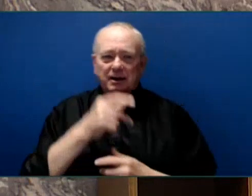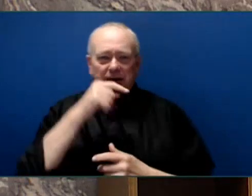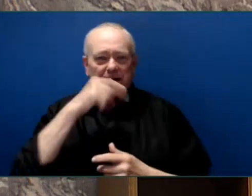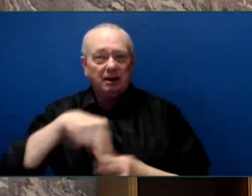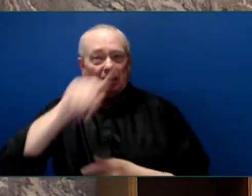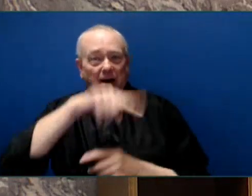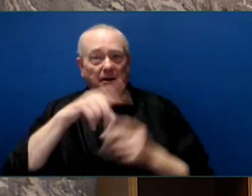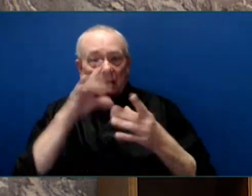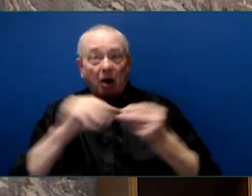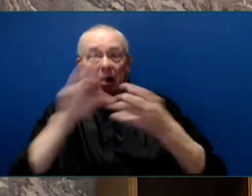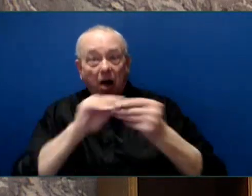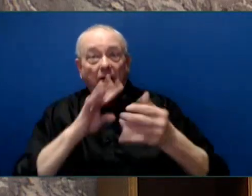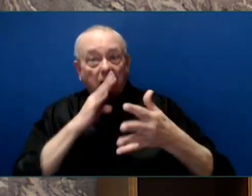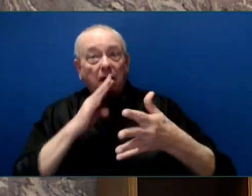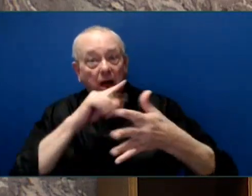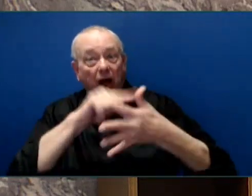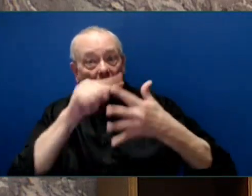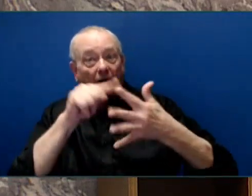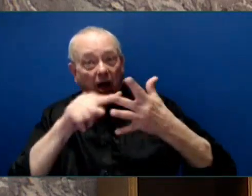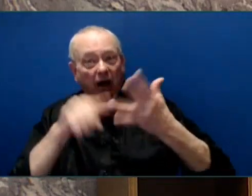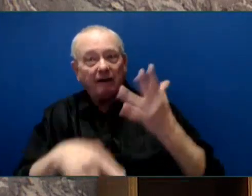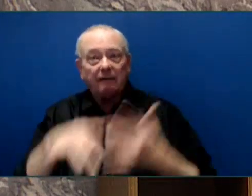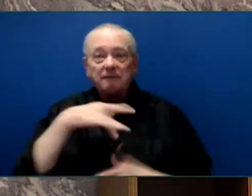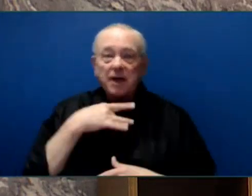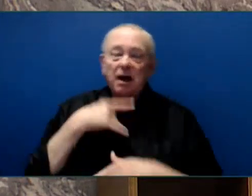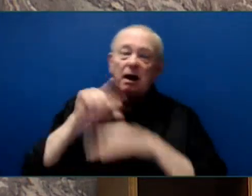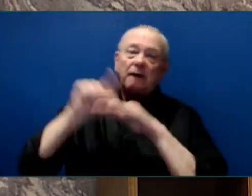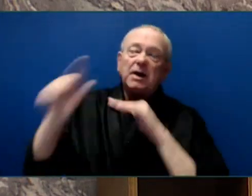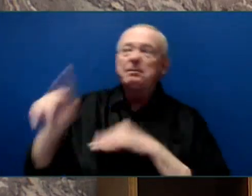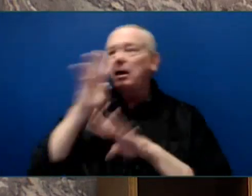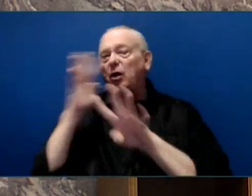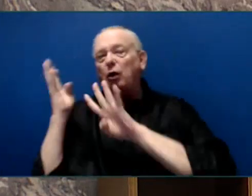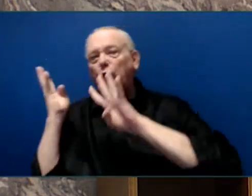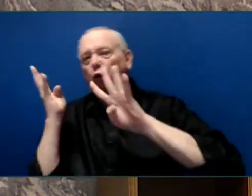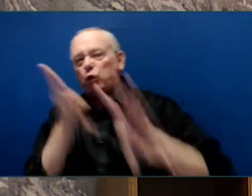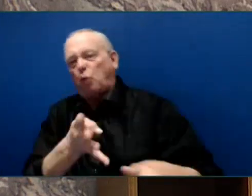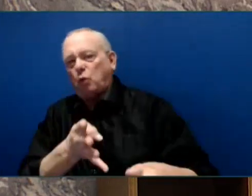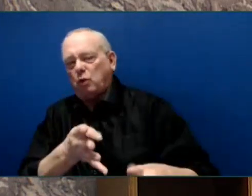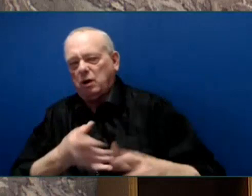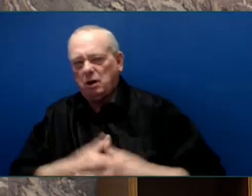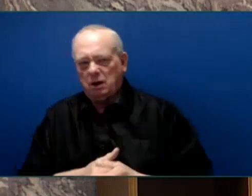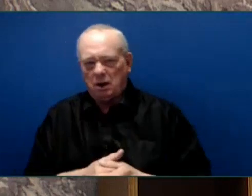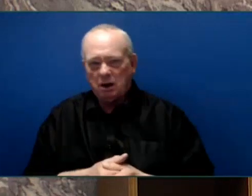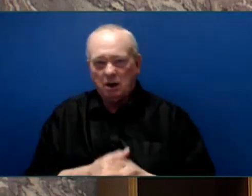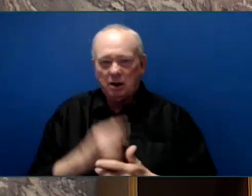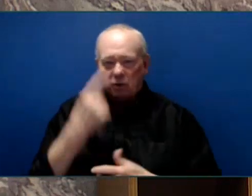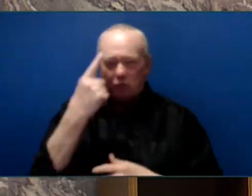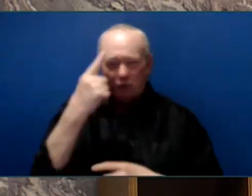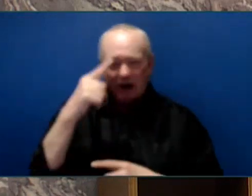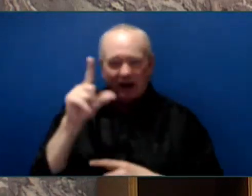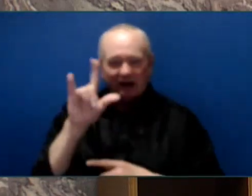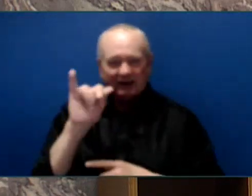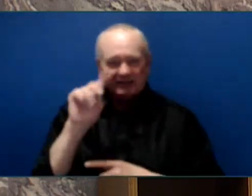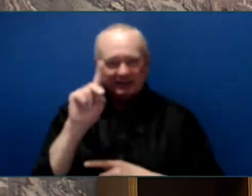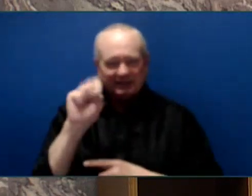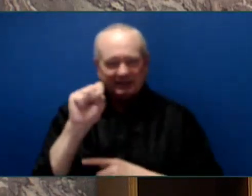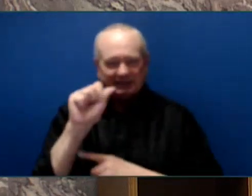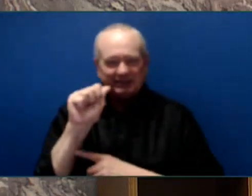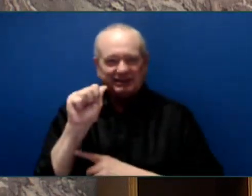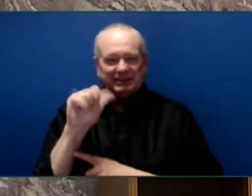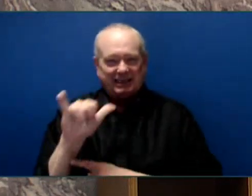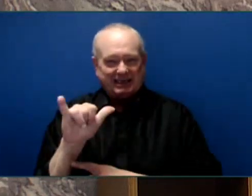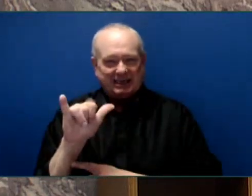them in this dire situation. Langford resident Lisa Foxall says, and I quote, "We're talking about people's